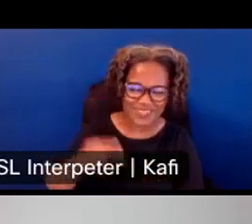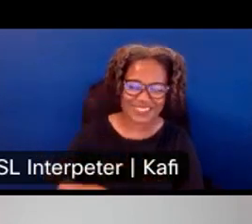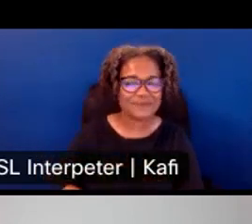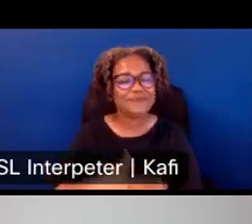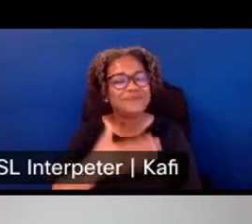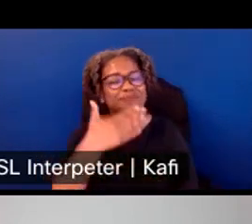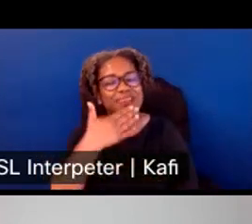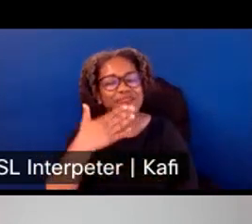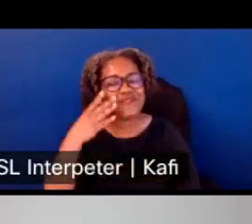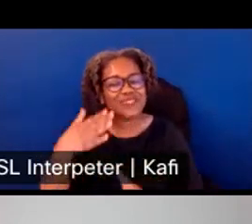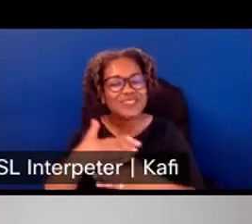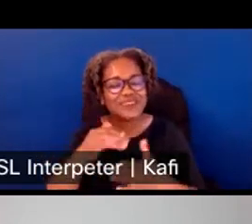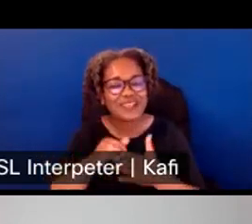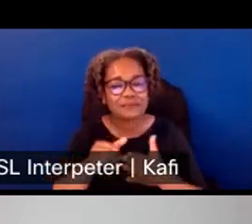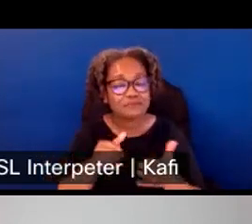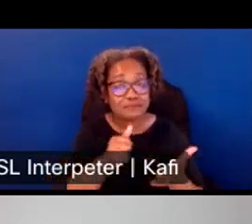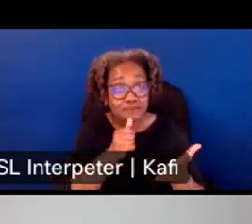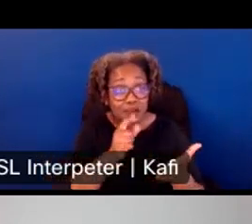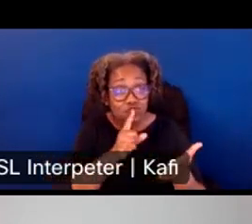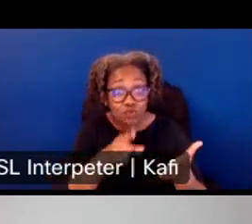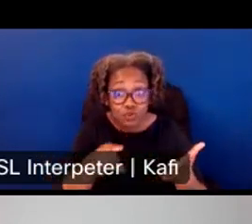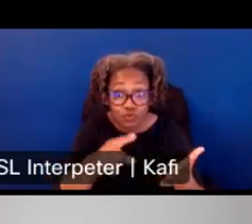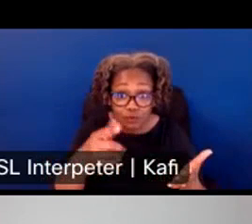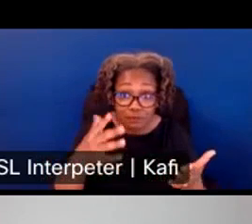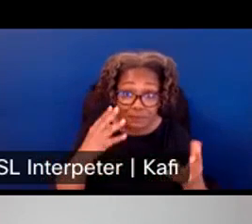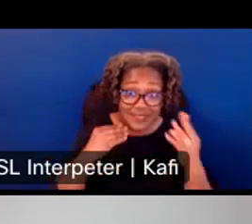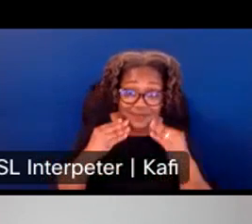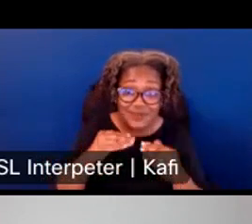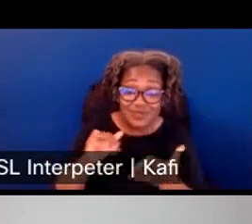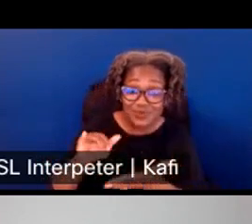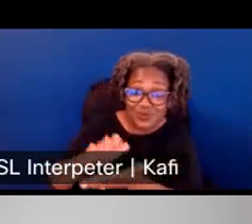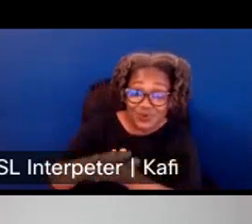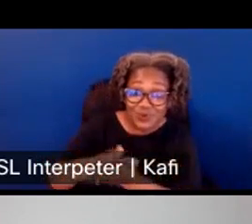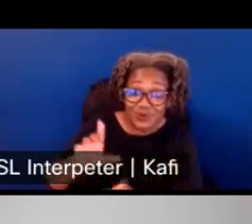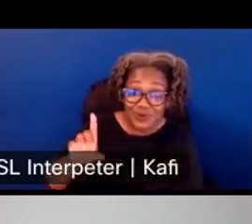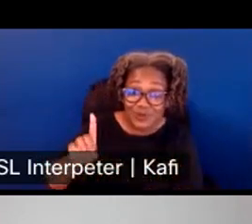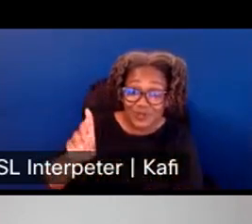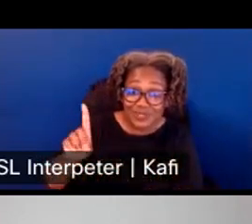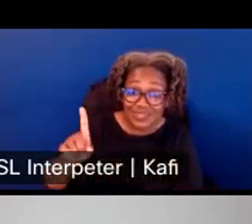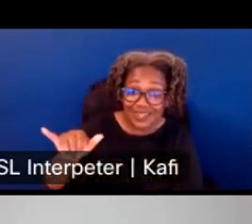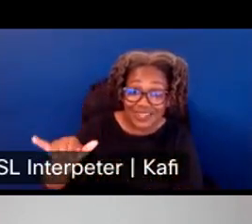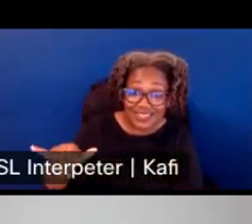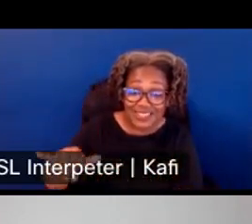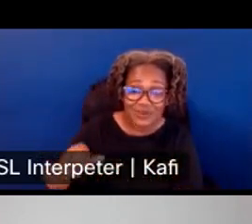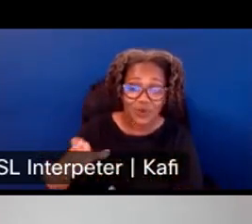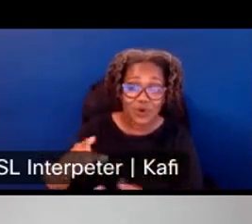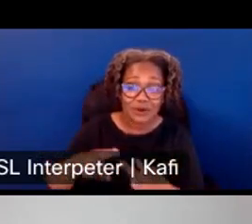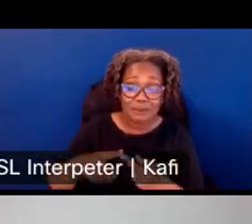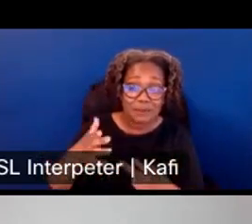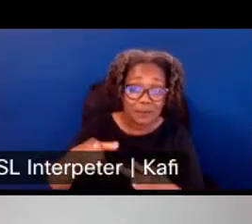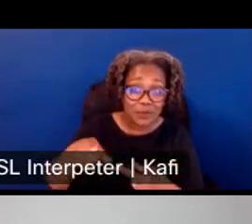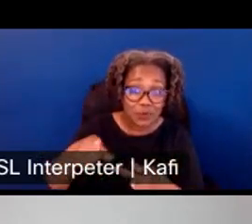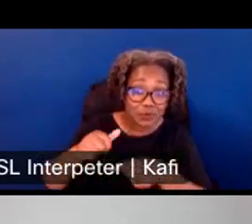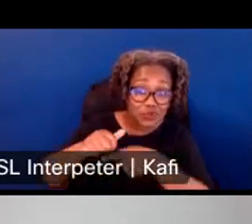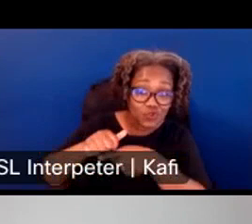experiences with the school or maybe know someone who attended the training and got their license or even with the